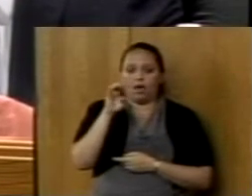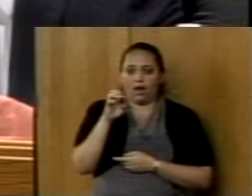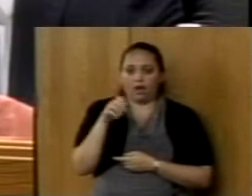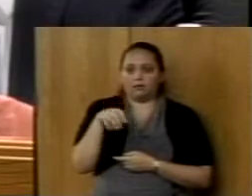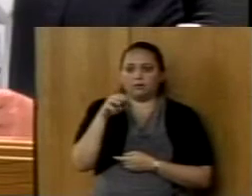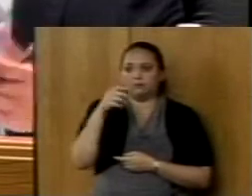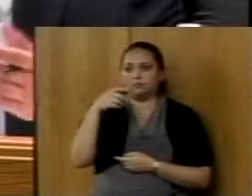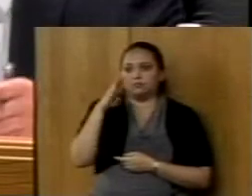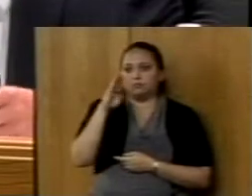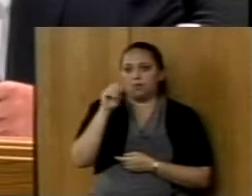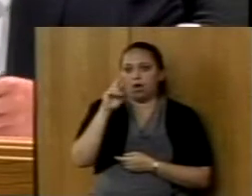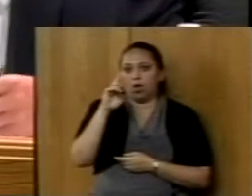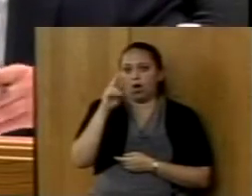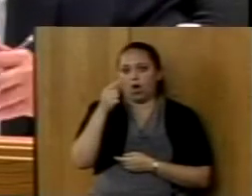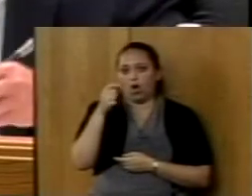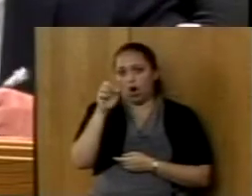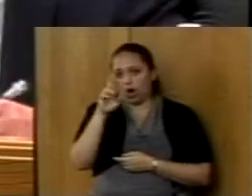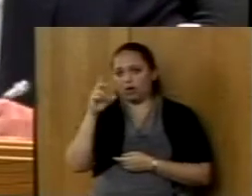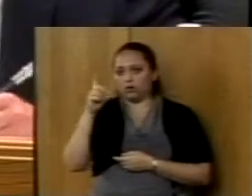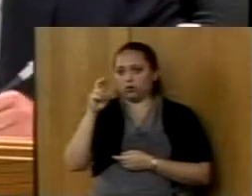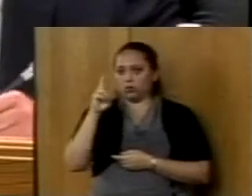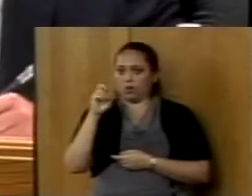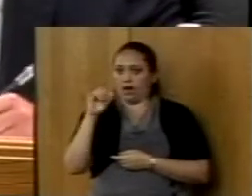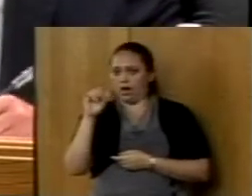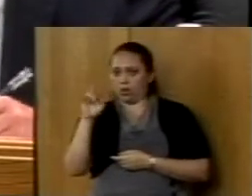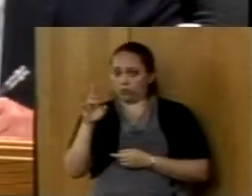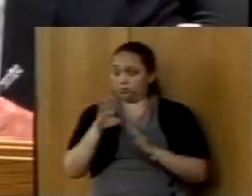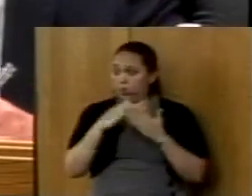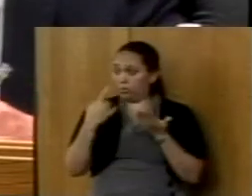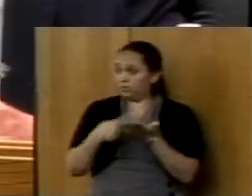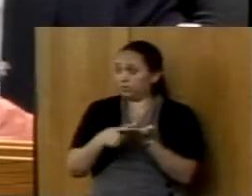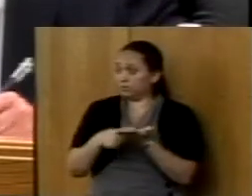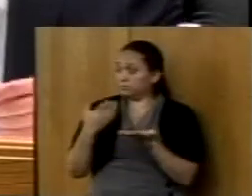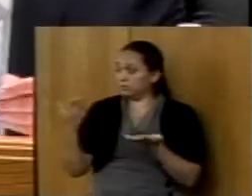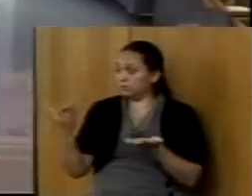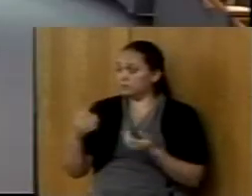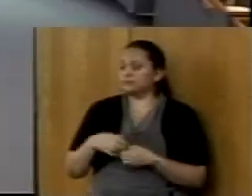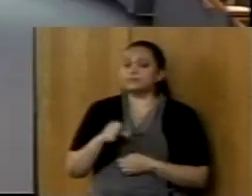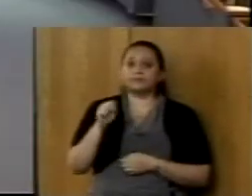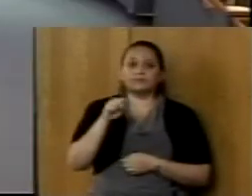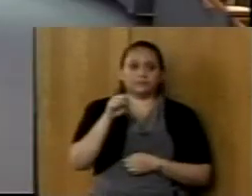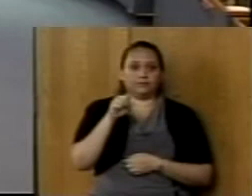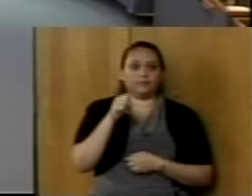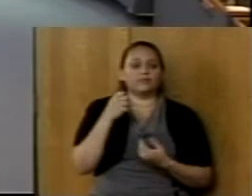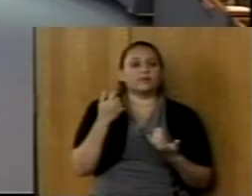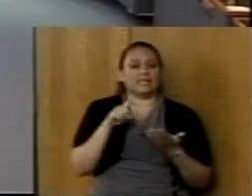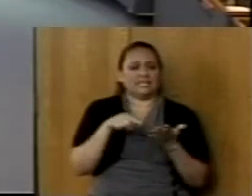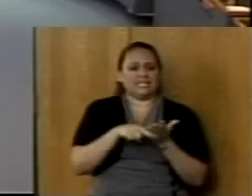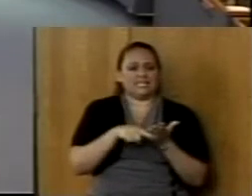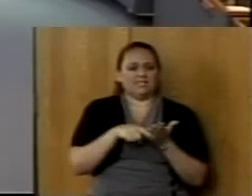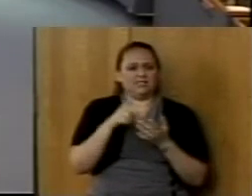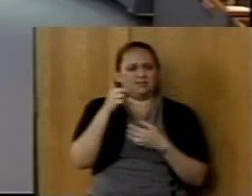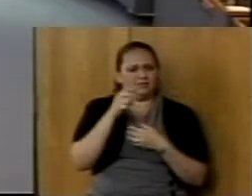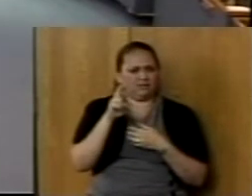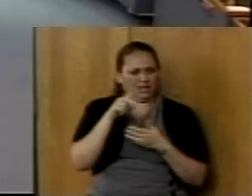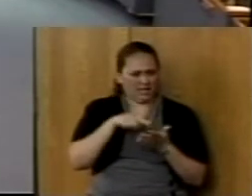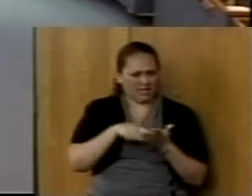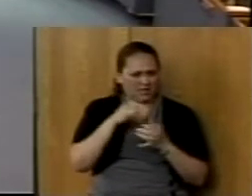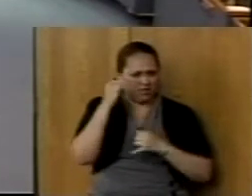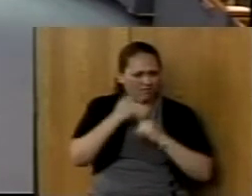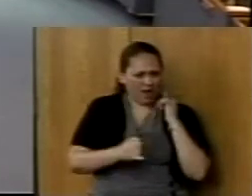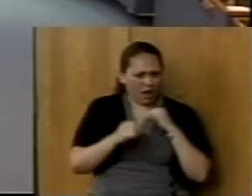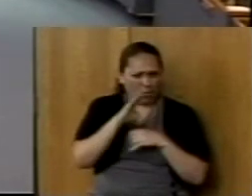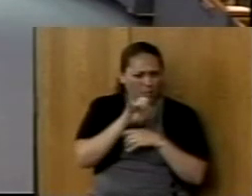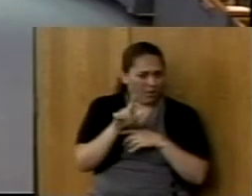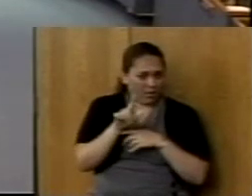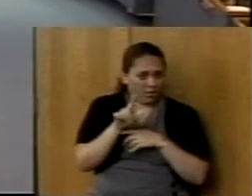And I'm sorry if I mispronounced some of these names. We'll open the floor for discussion, Mrs. Longoria. Yes, on this one, Dr. Montoya, is this the final bill? Is there going